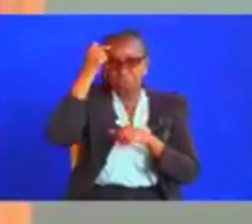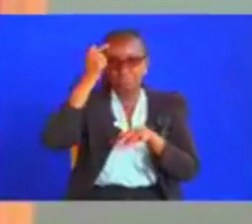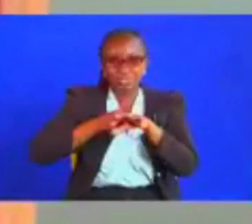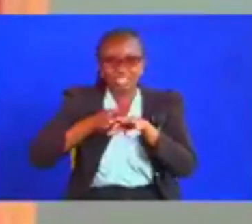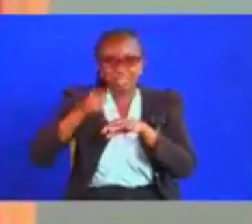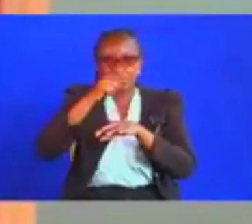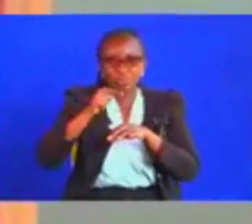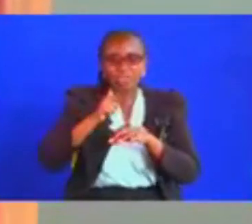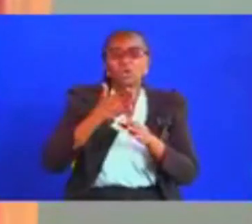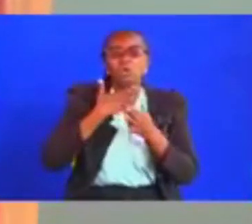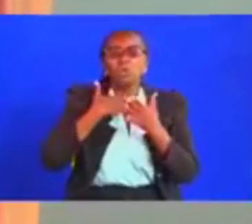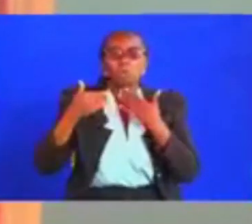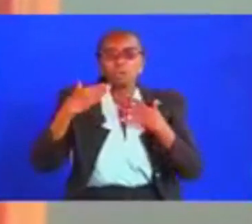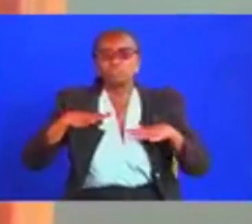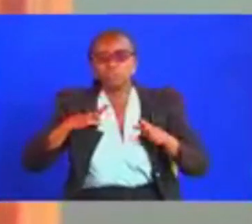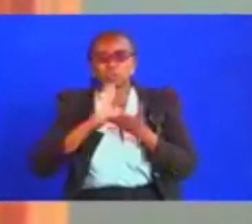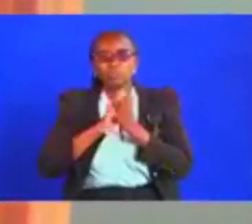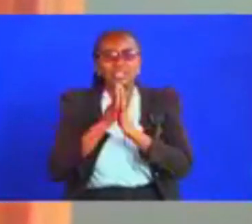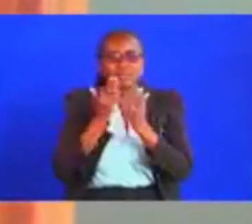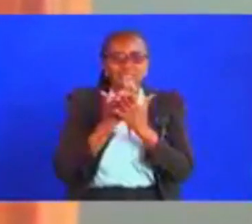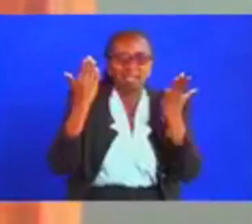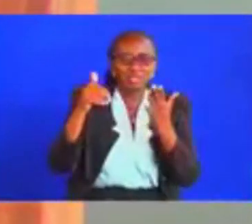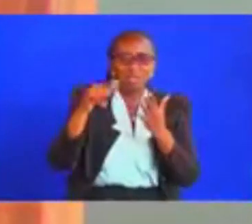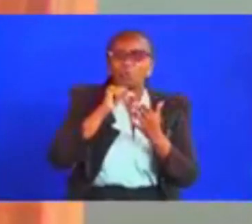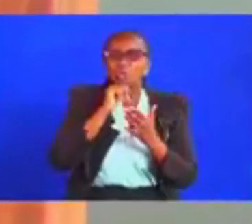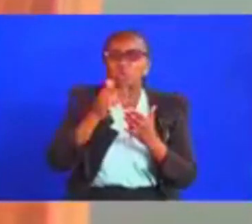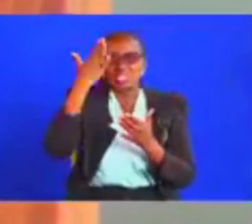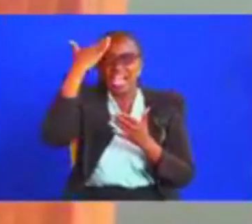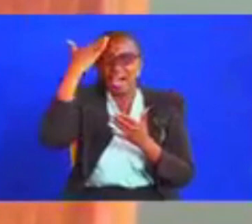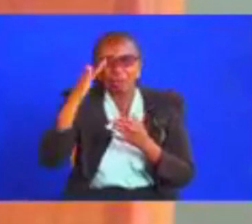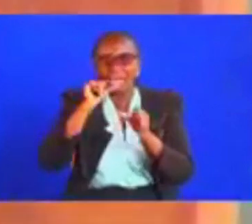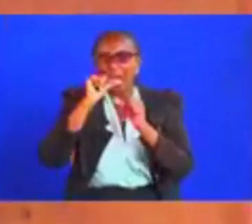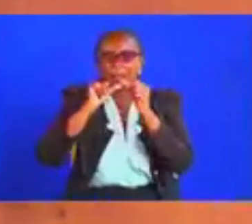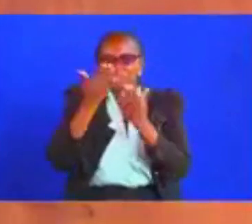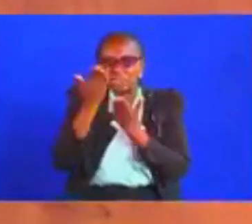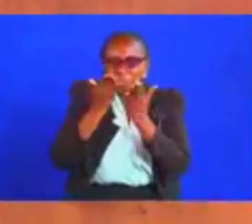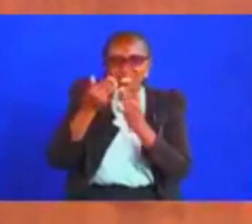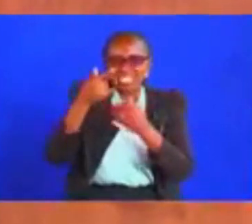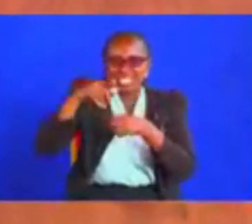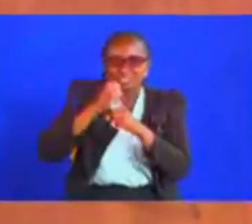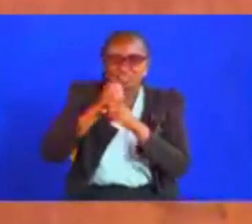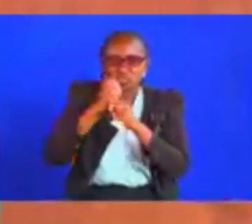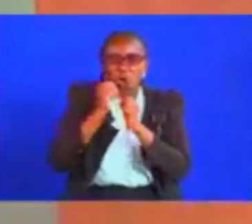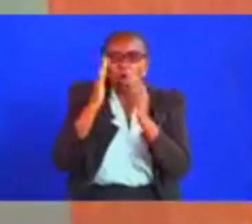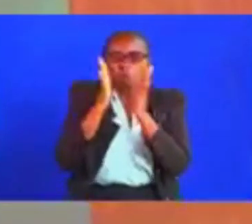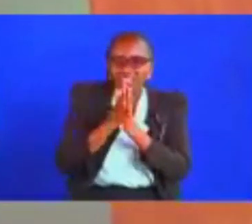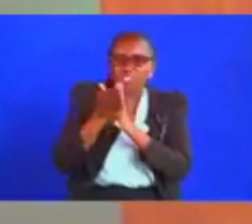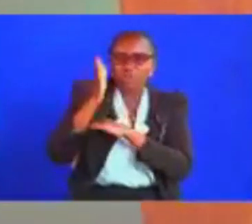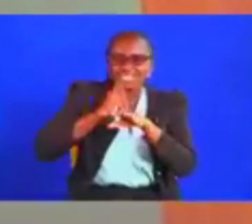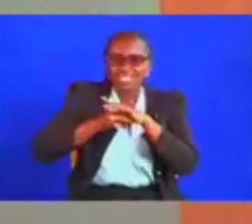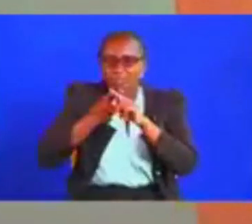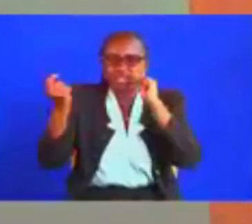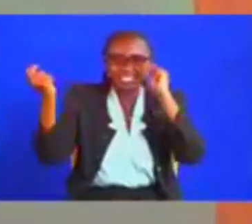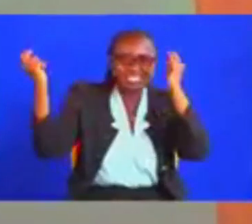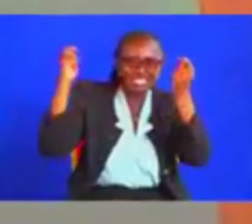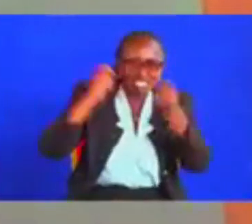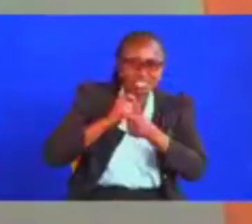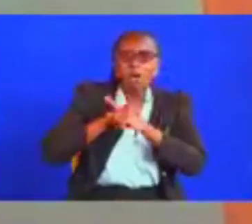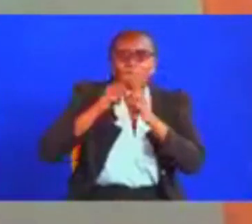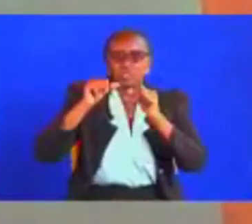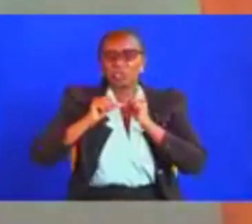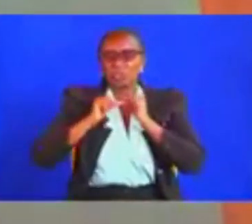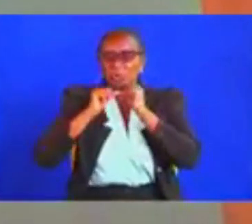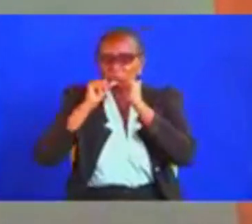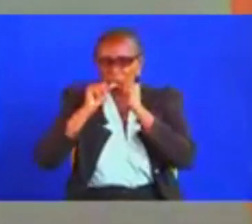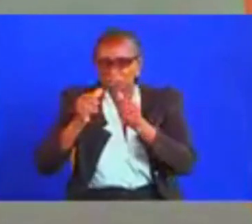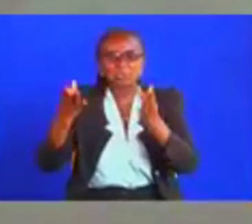peg people to be something, we are not even aware of the business they are doing with God as far as their transitions are concerned. We continue to